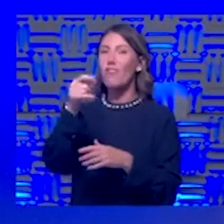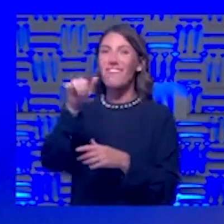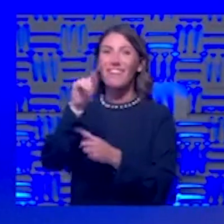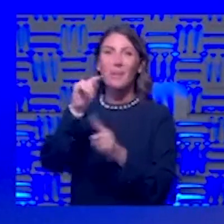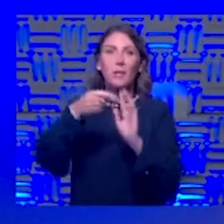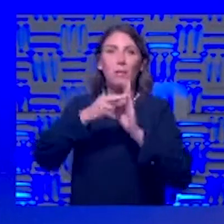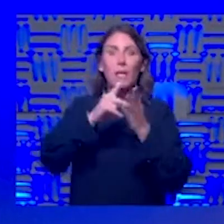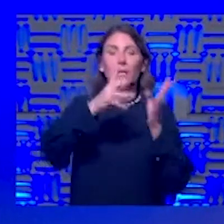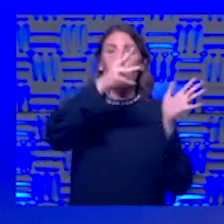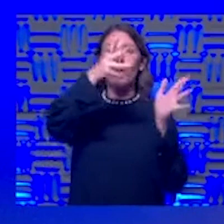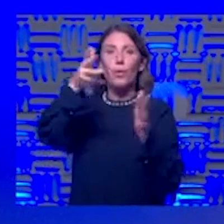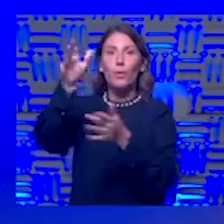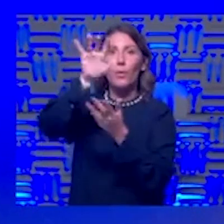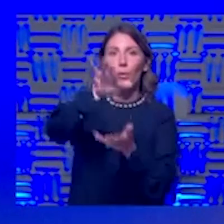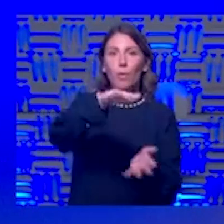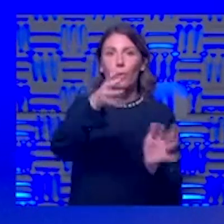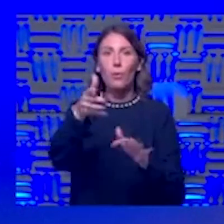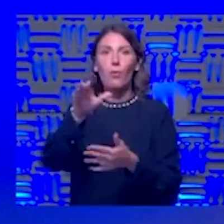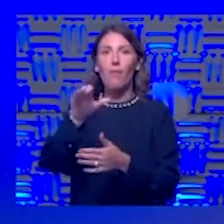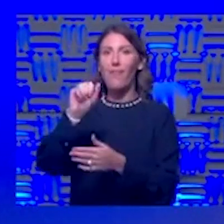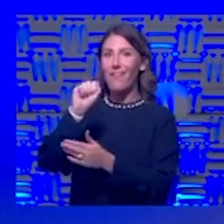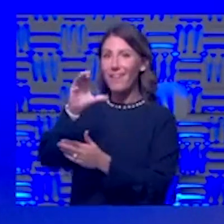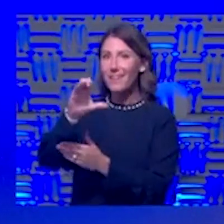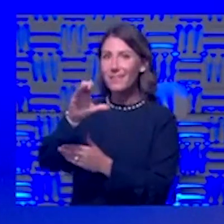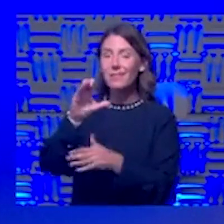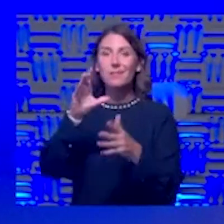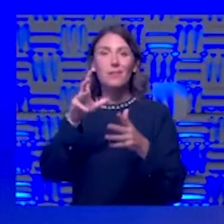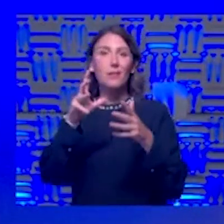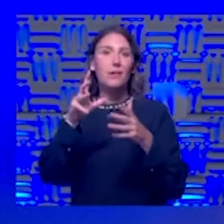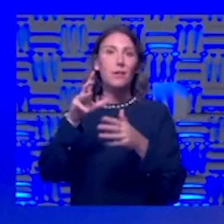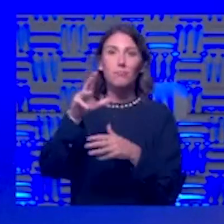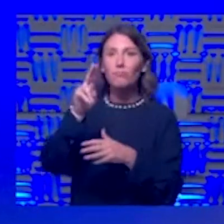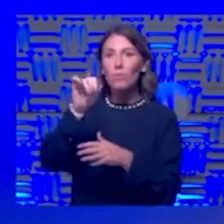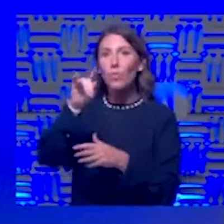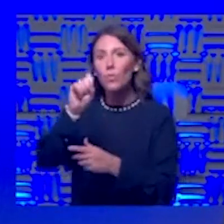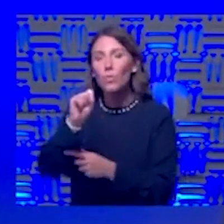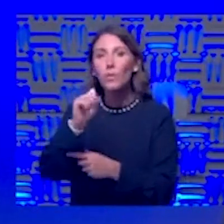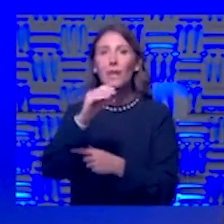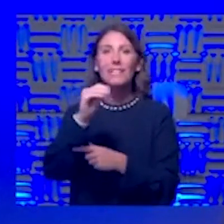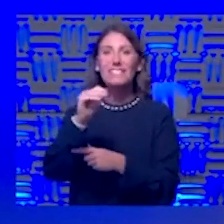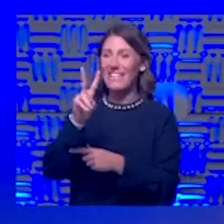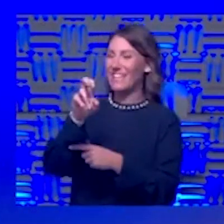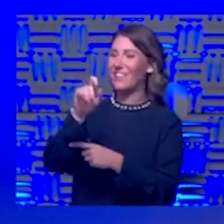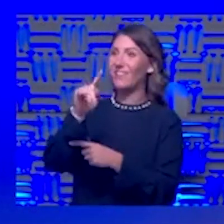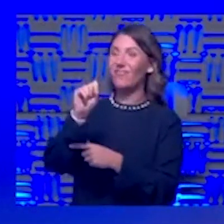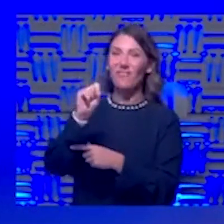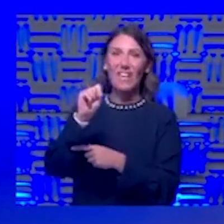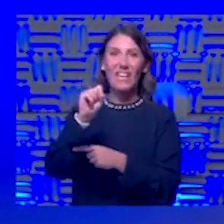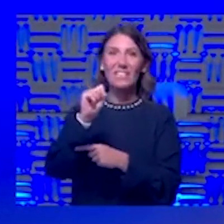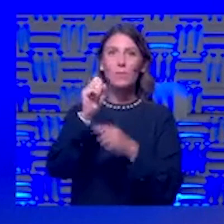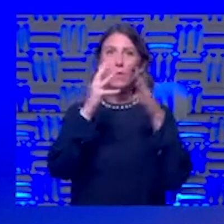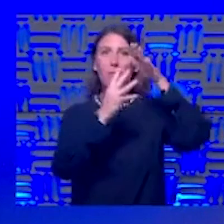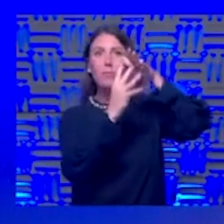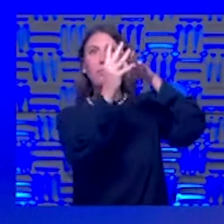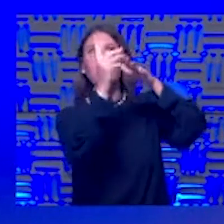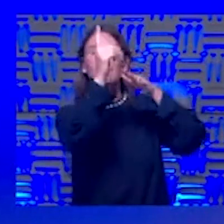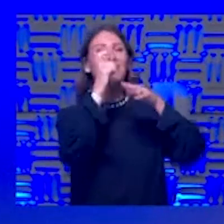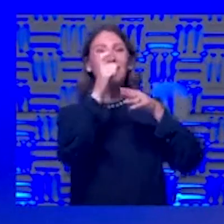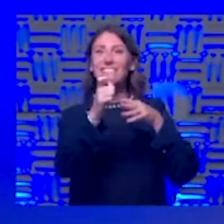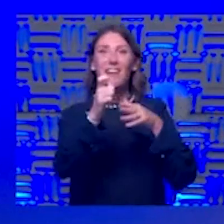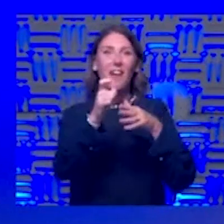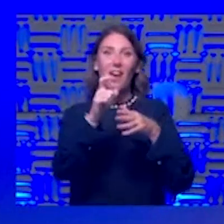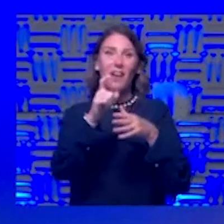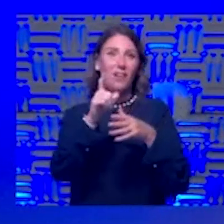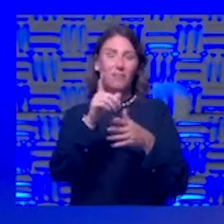that AC units or AC venting and stuff really does not contribute to spread of the disease. There was that one